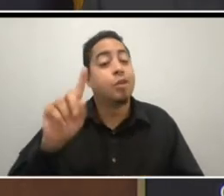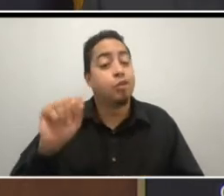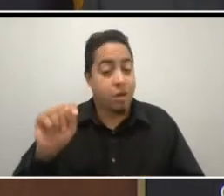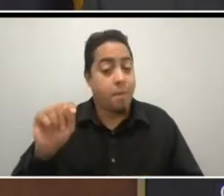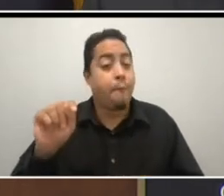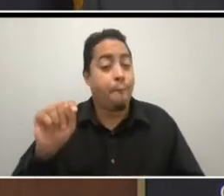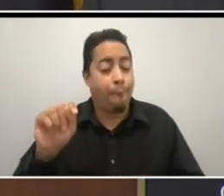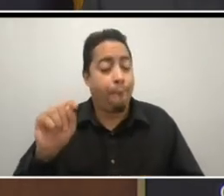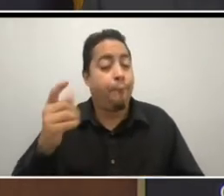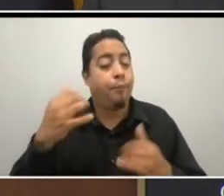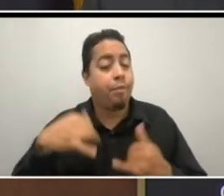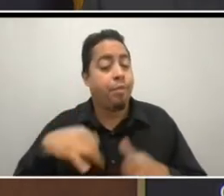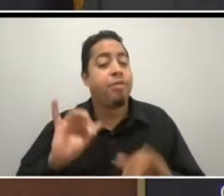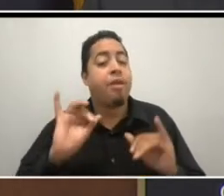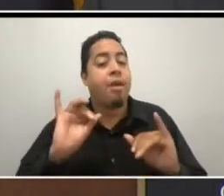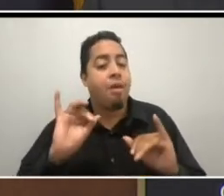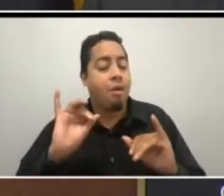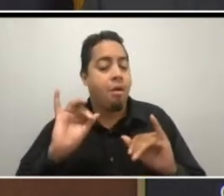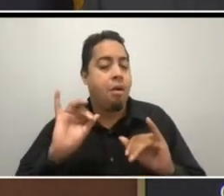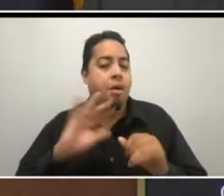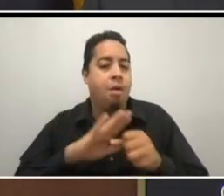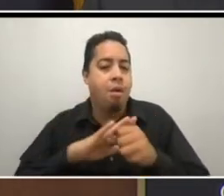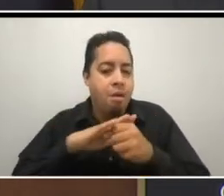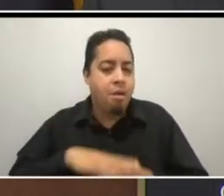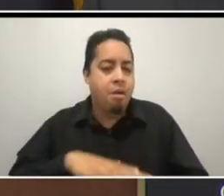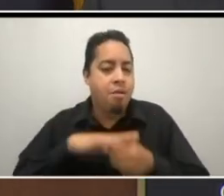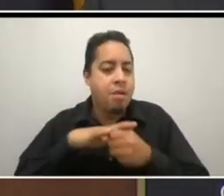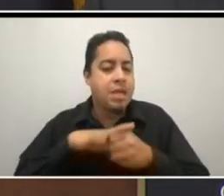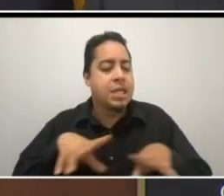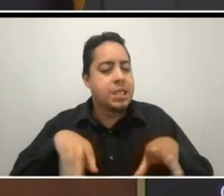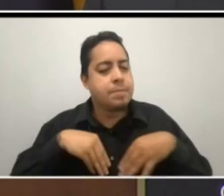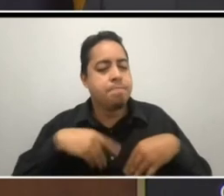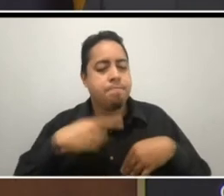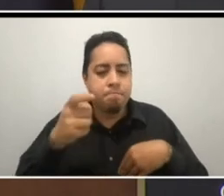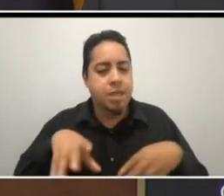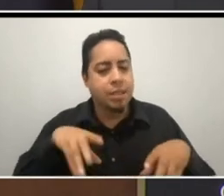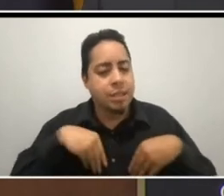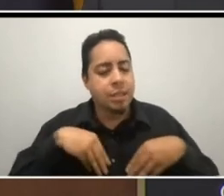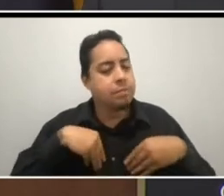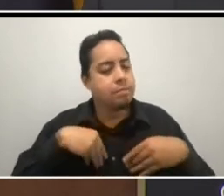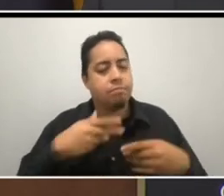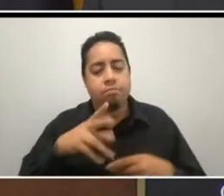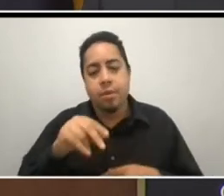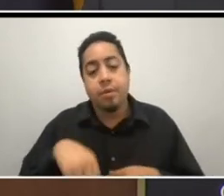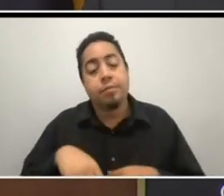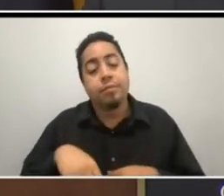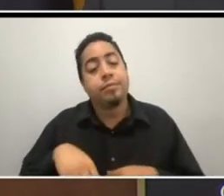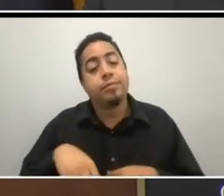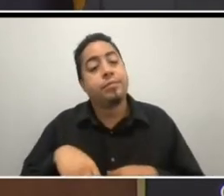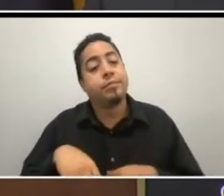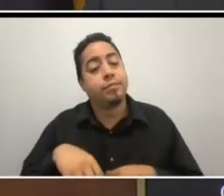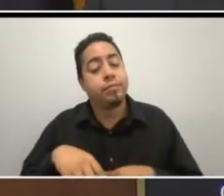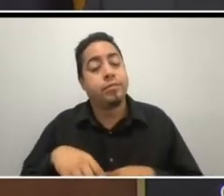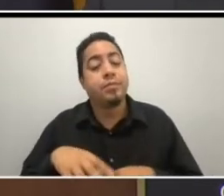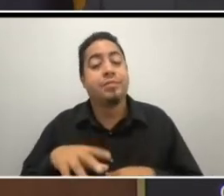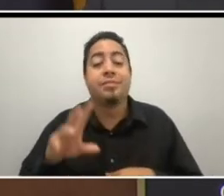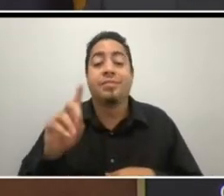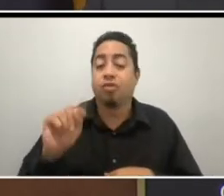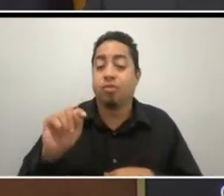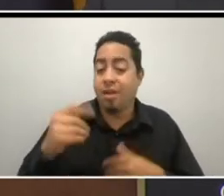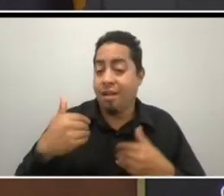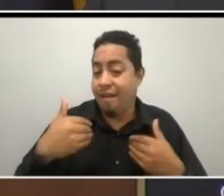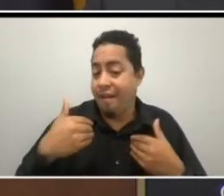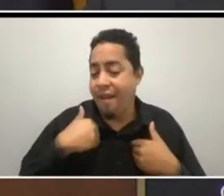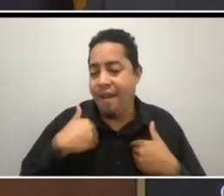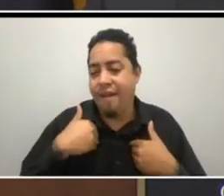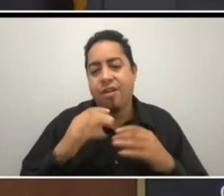these lies and putting pressure on state officials to accept them. On January 2nd, The president had a lengthy telephone conversation with Secretary